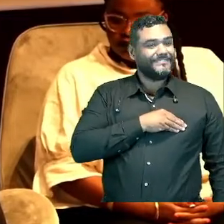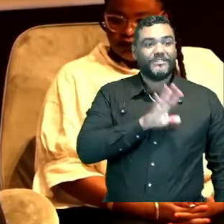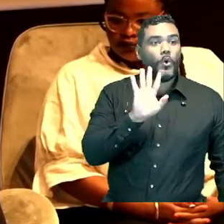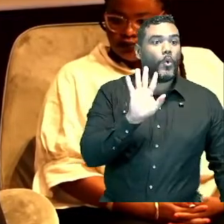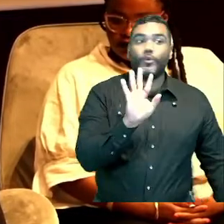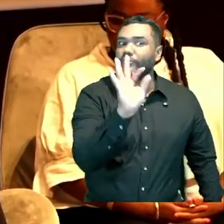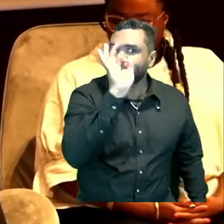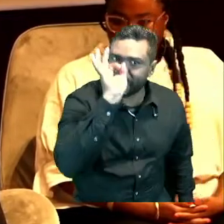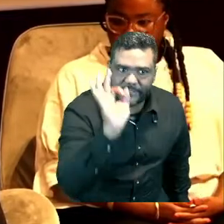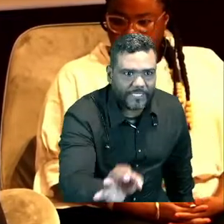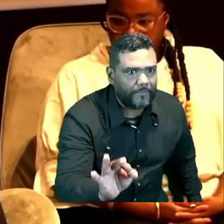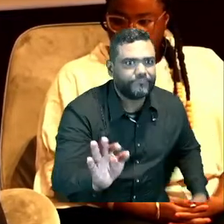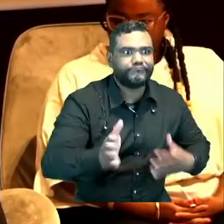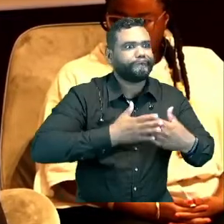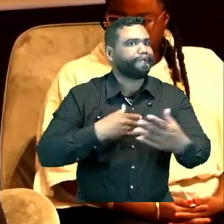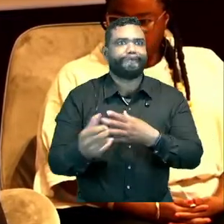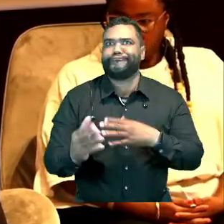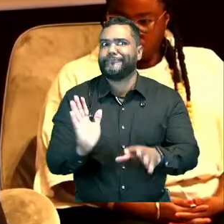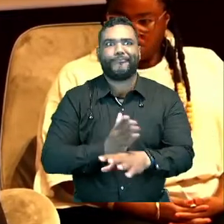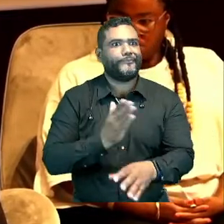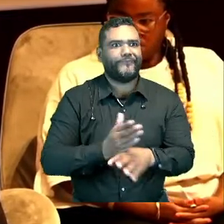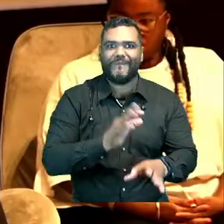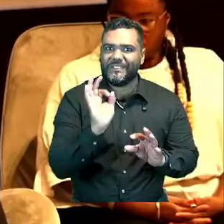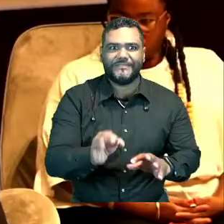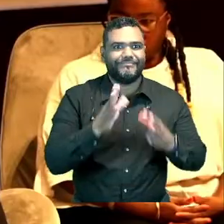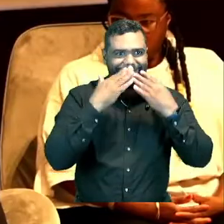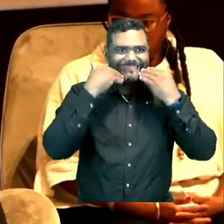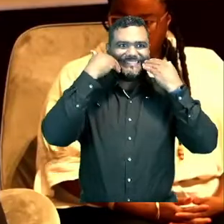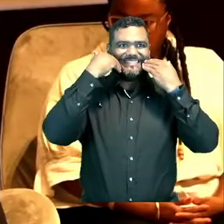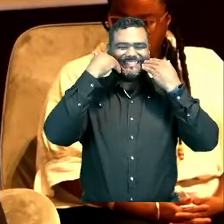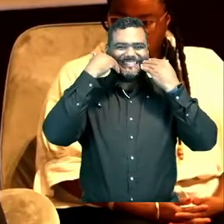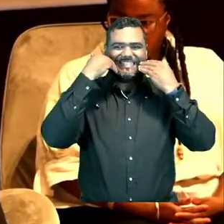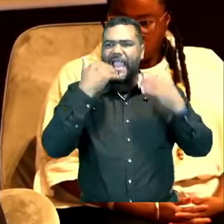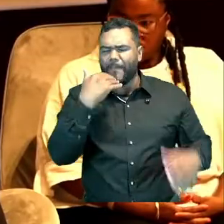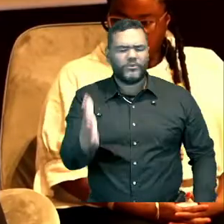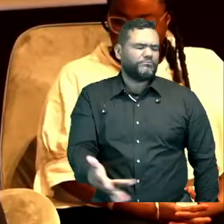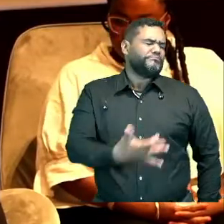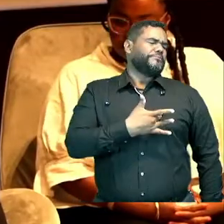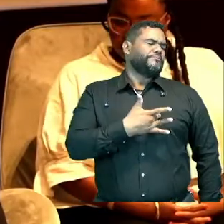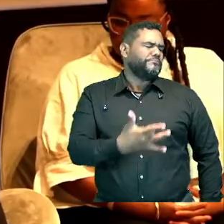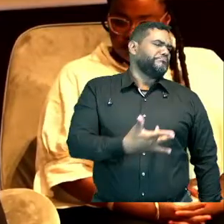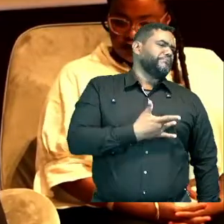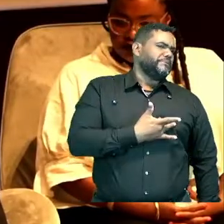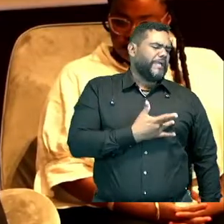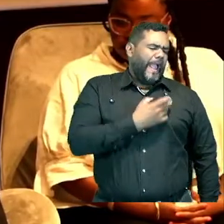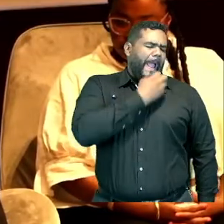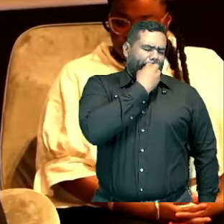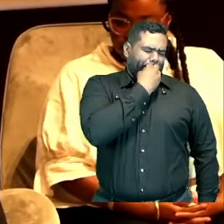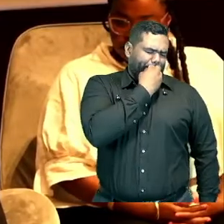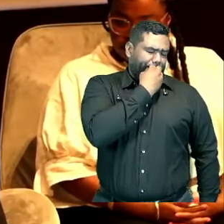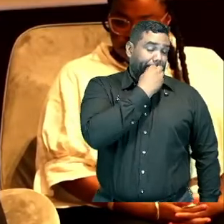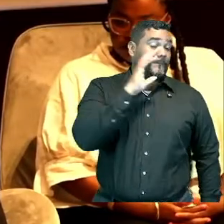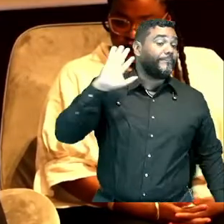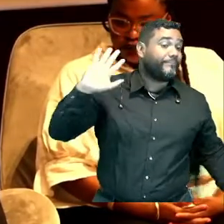wrong. You're always smiling. That is not how you are. But sometimes we really have to get past all this to be